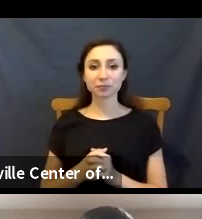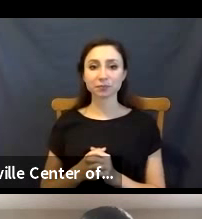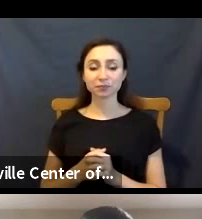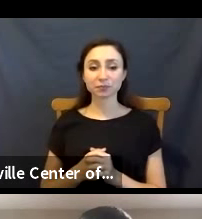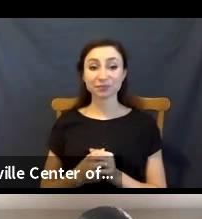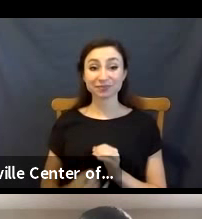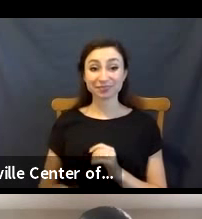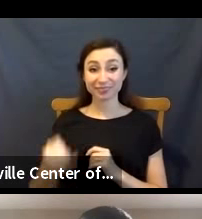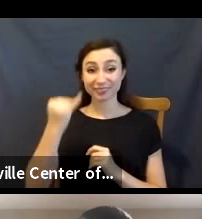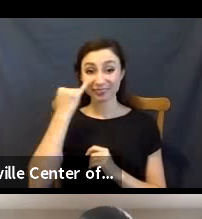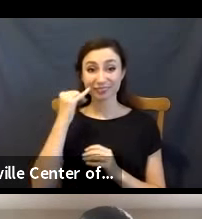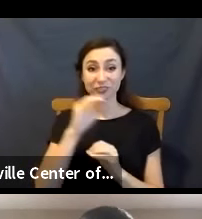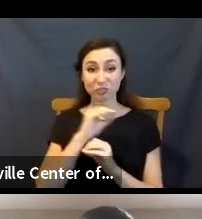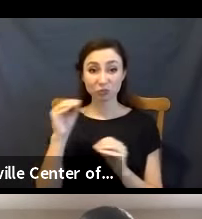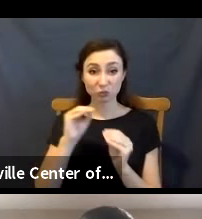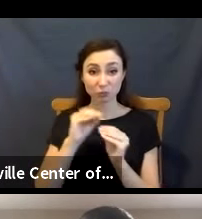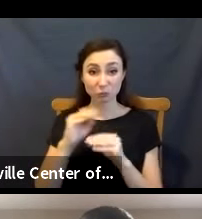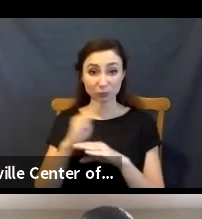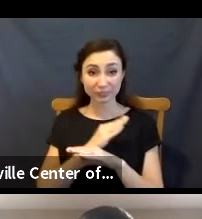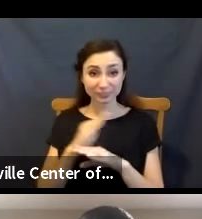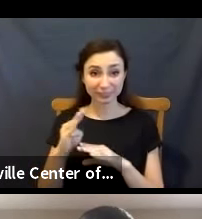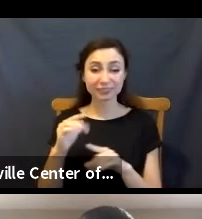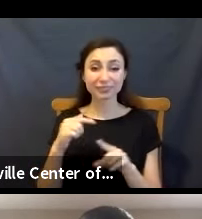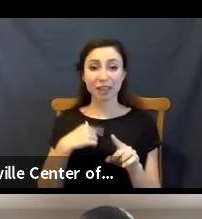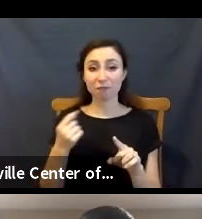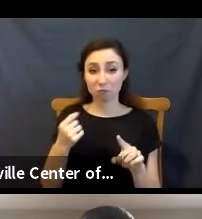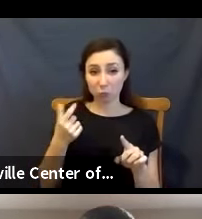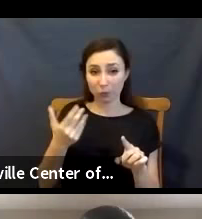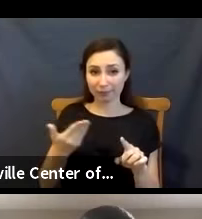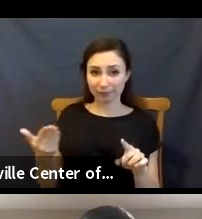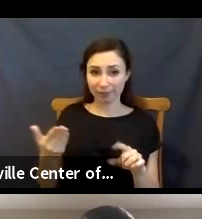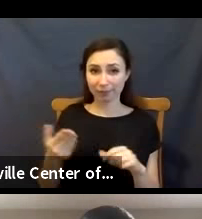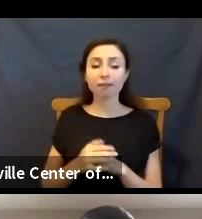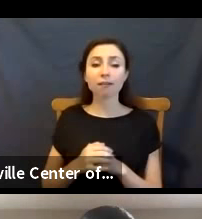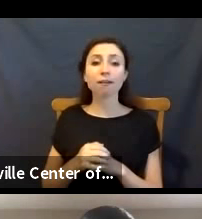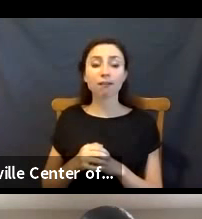If there's no other business, I have one quick thing, which is